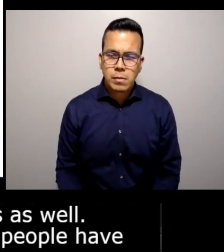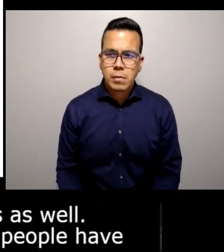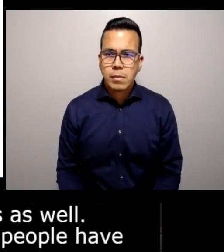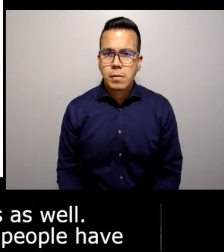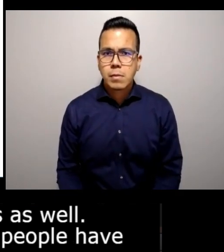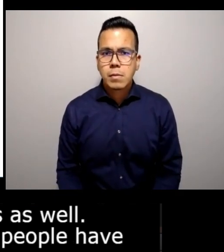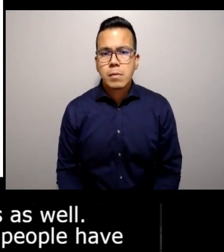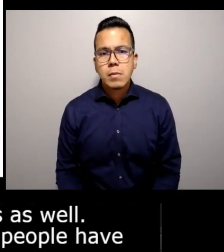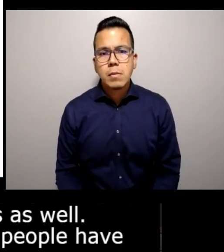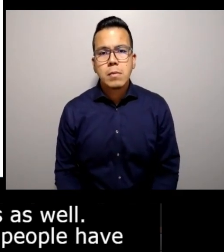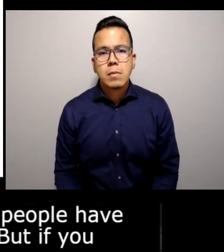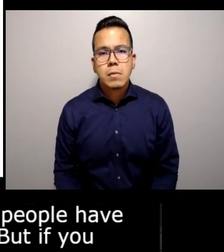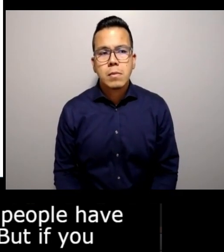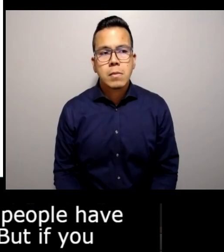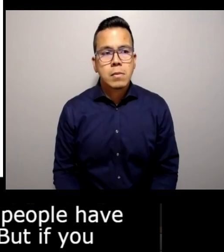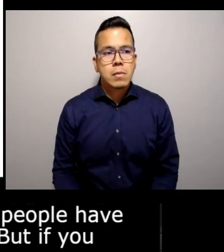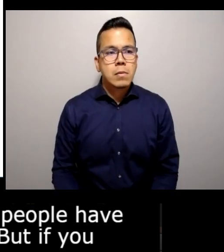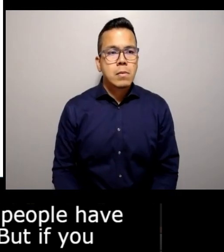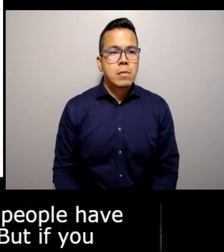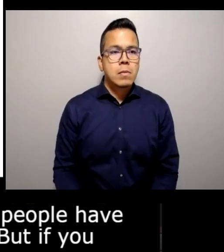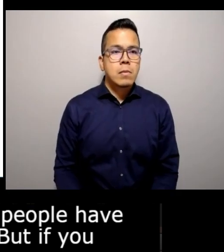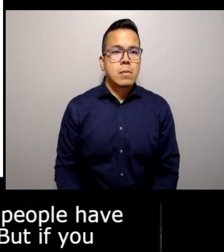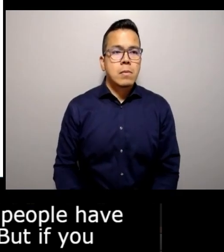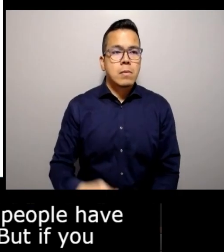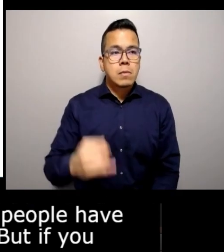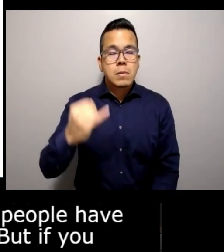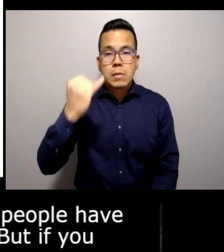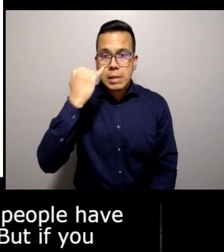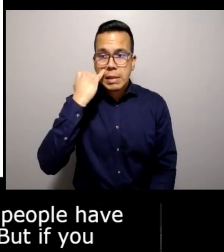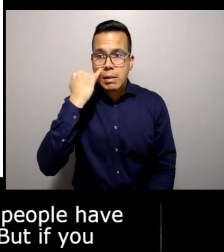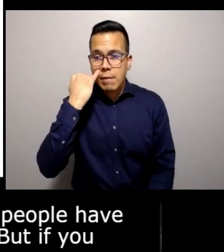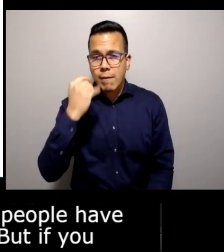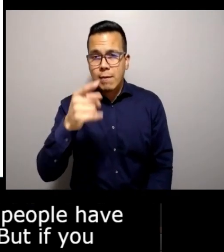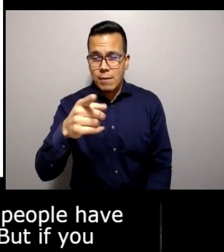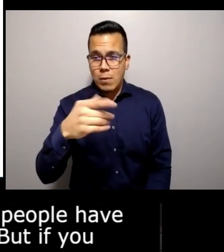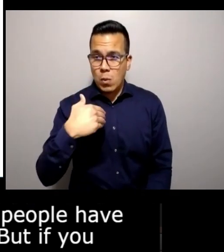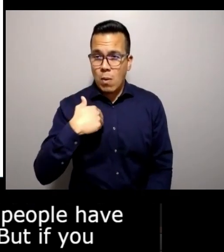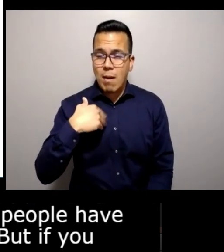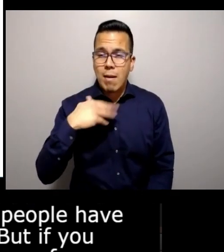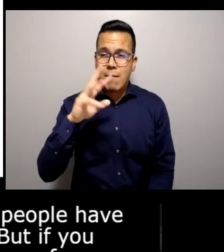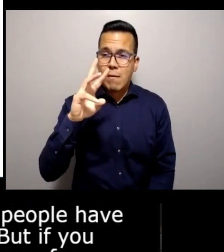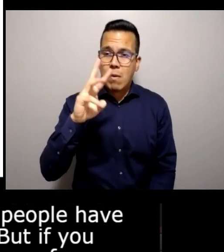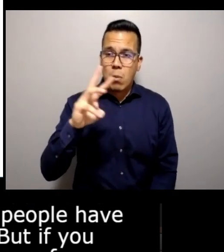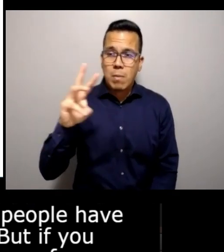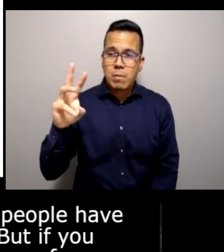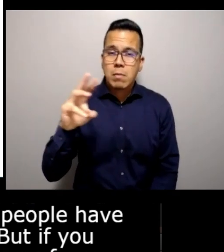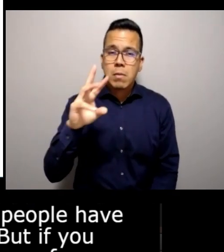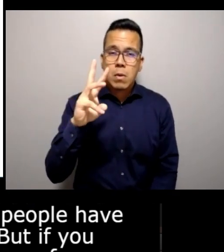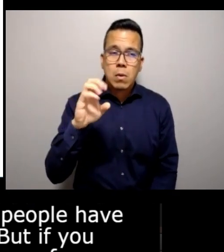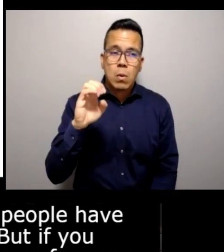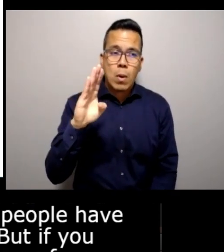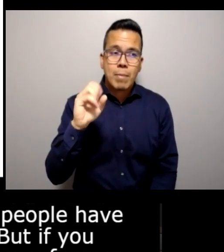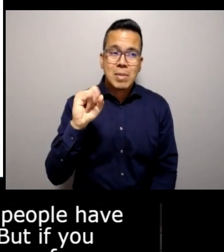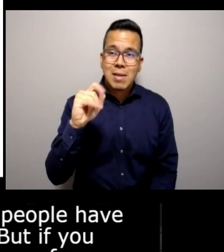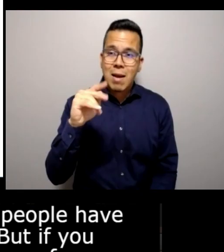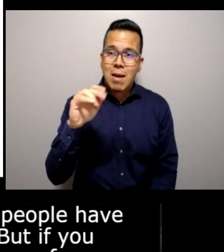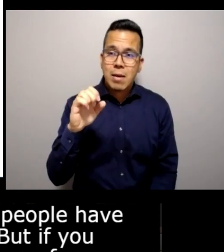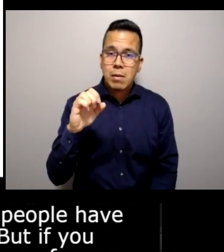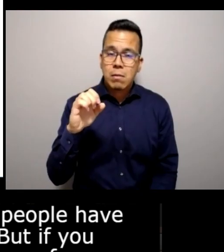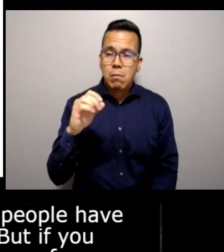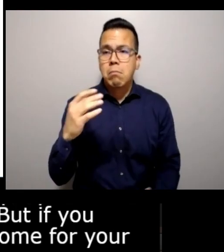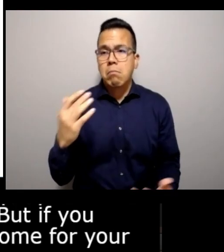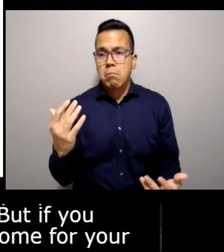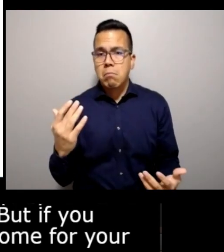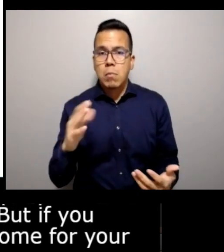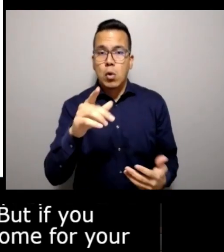have a website, you can often use it as a second home for your content. Uh, since while we all know